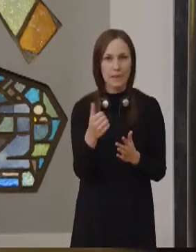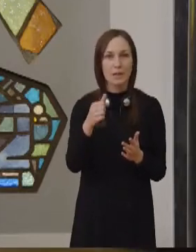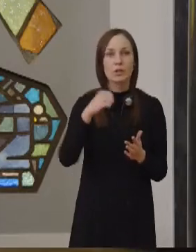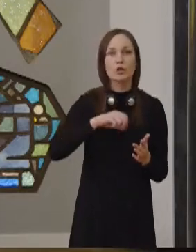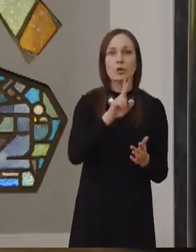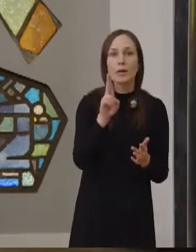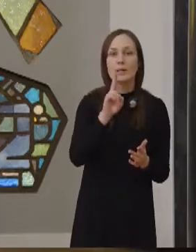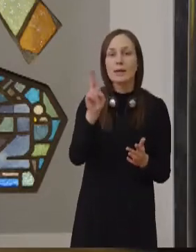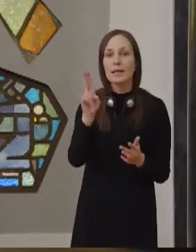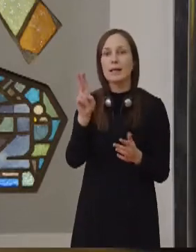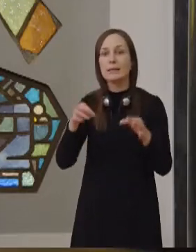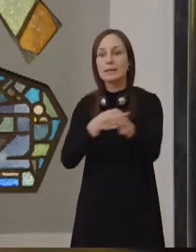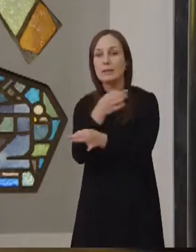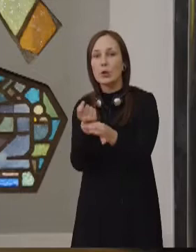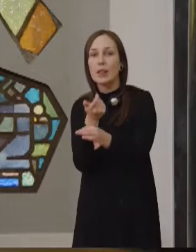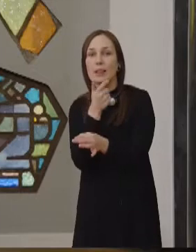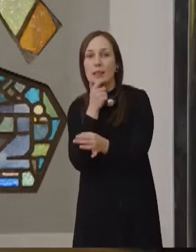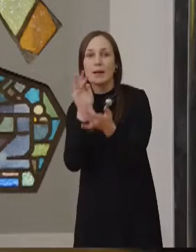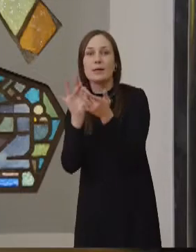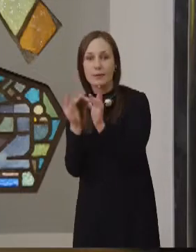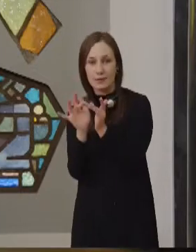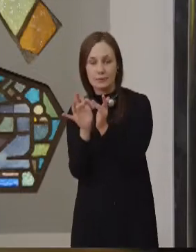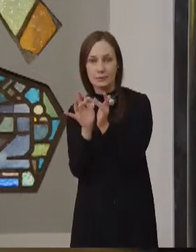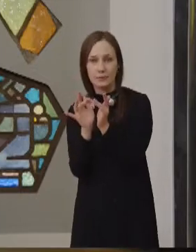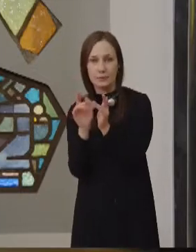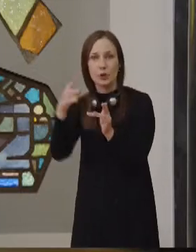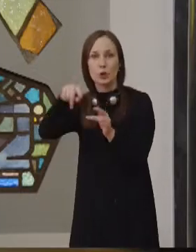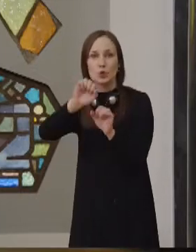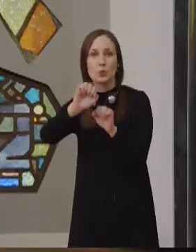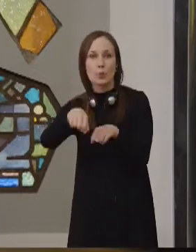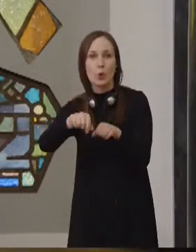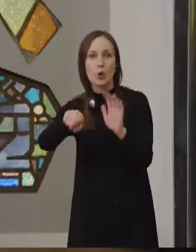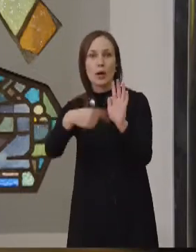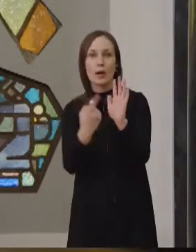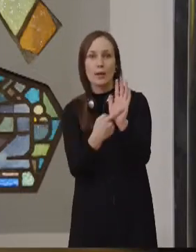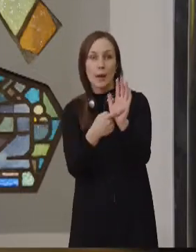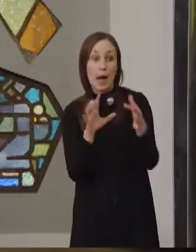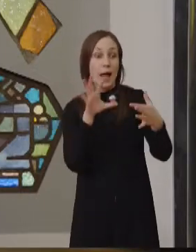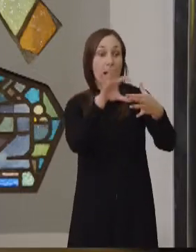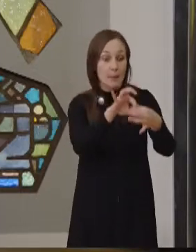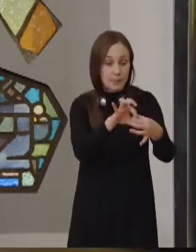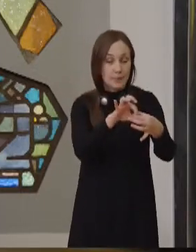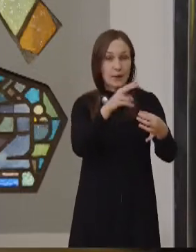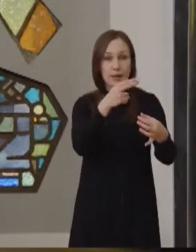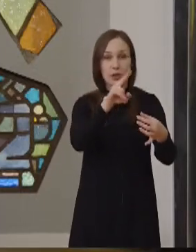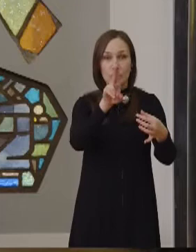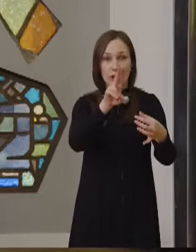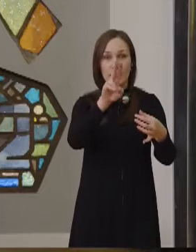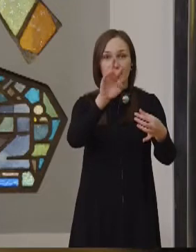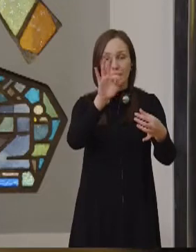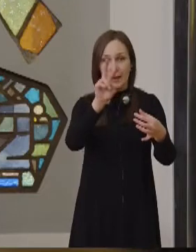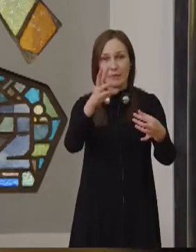which should be known to those who are watching the debate online. You are able to